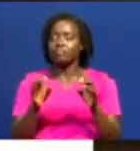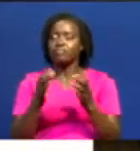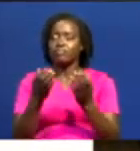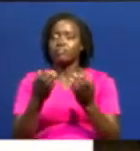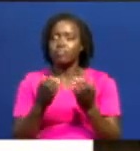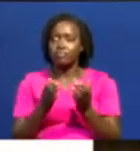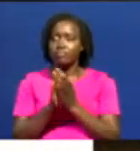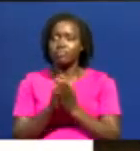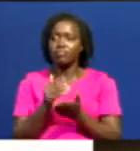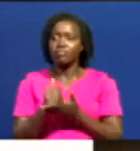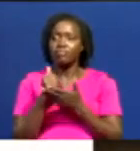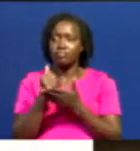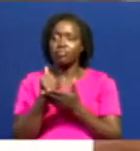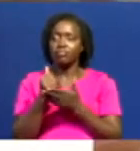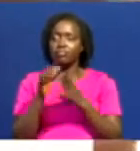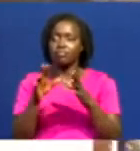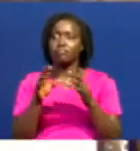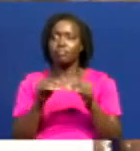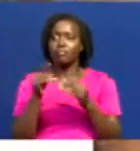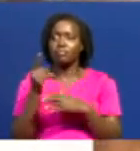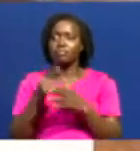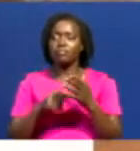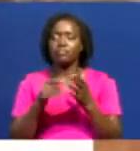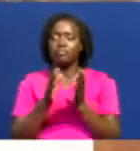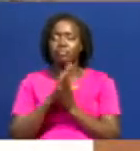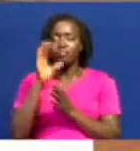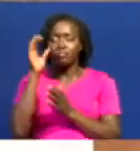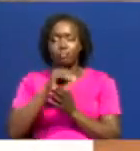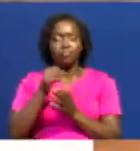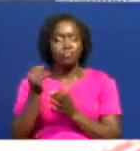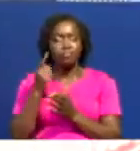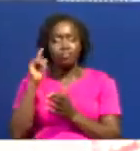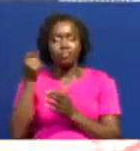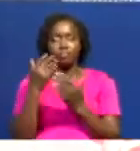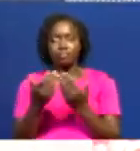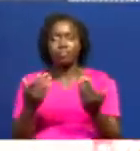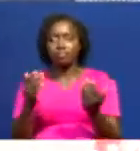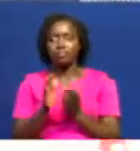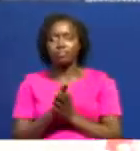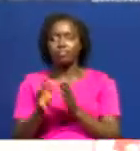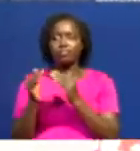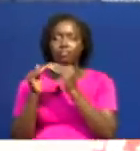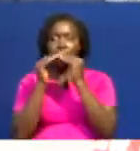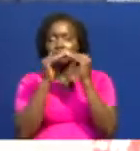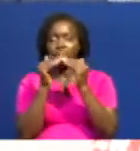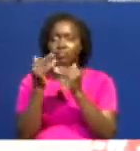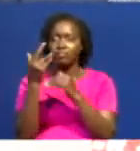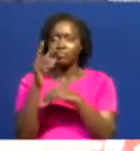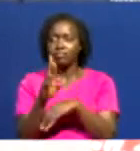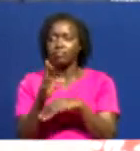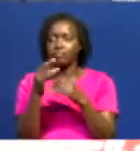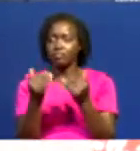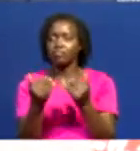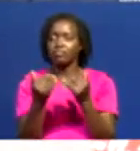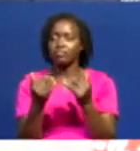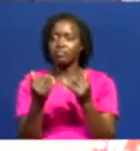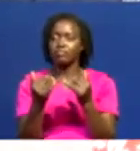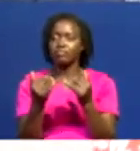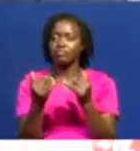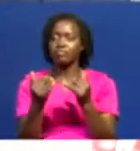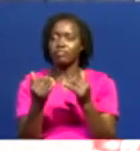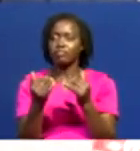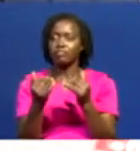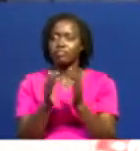to help drive uptake of what they term as a misunderstood Kenyan product. So even the level they're at right now with what they have